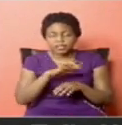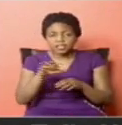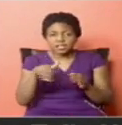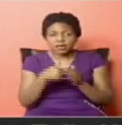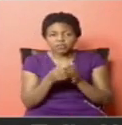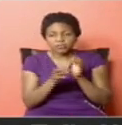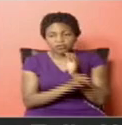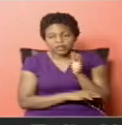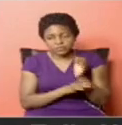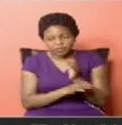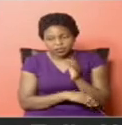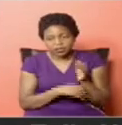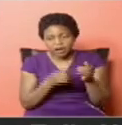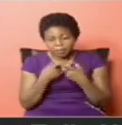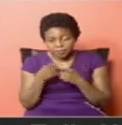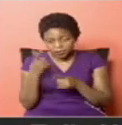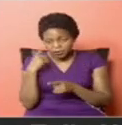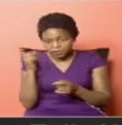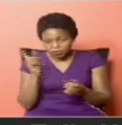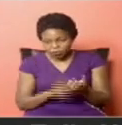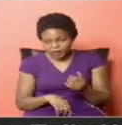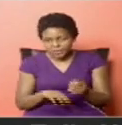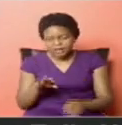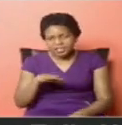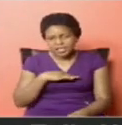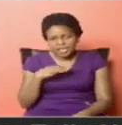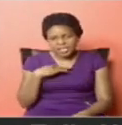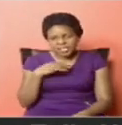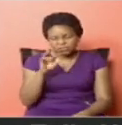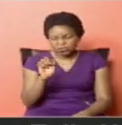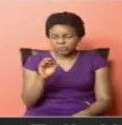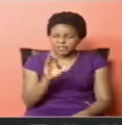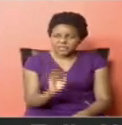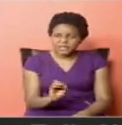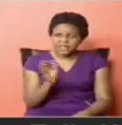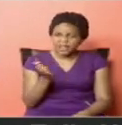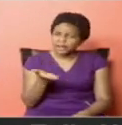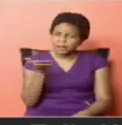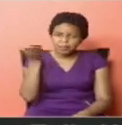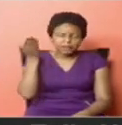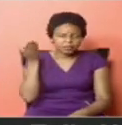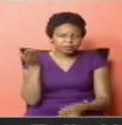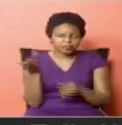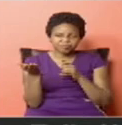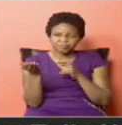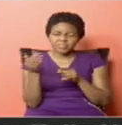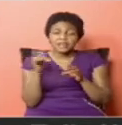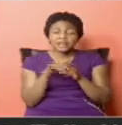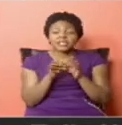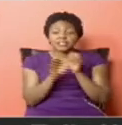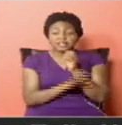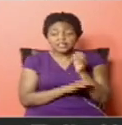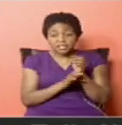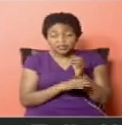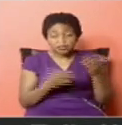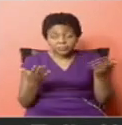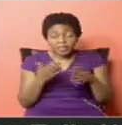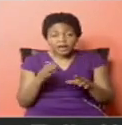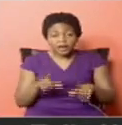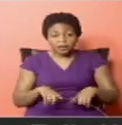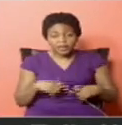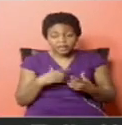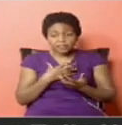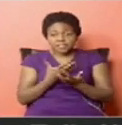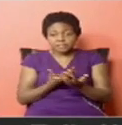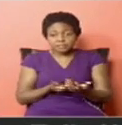country. But we realize that at the age of 80 years and above, in a country where our life expectancy